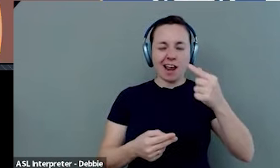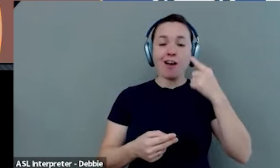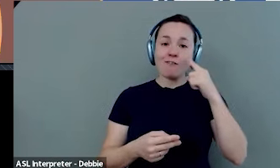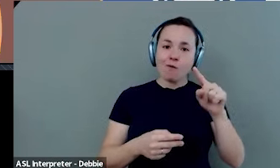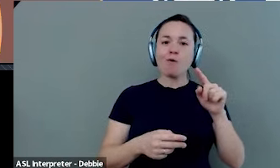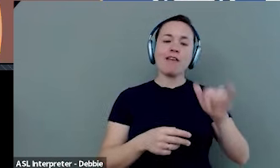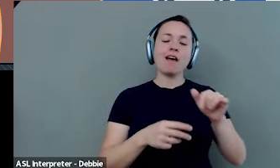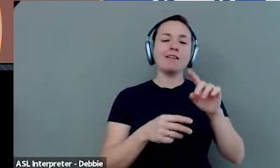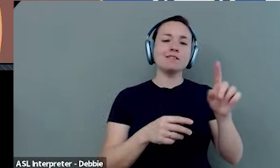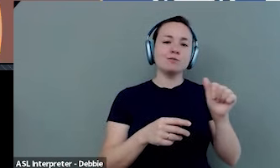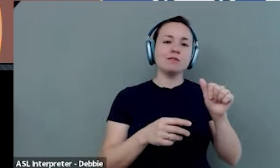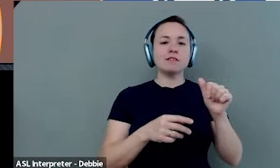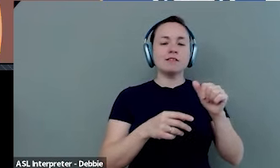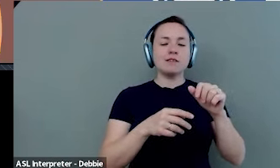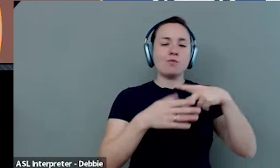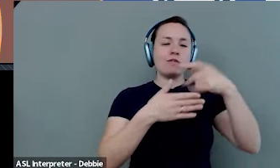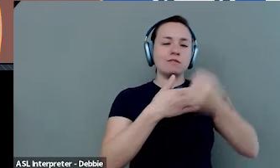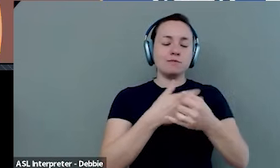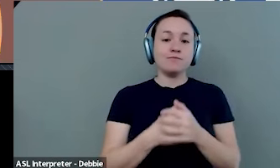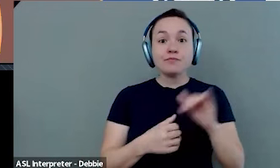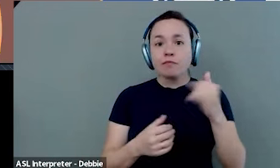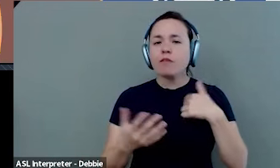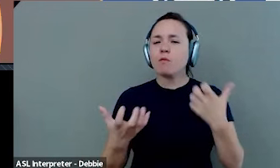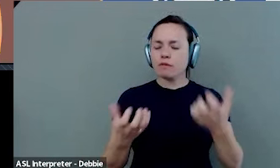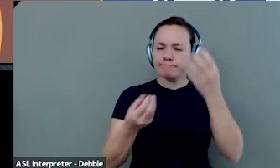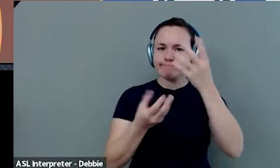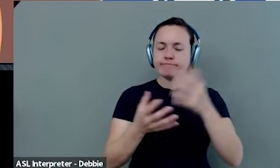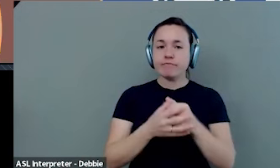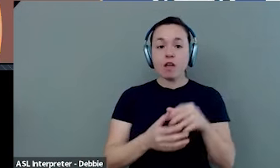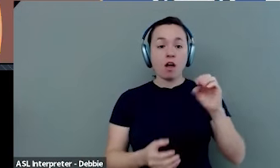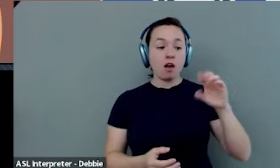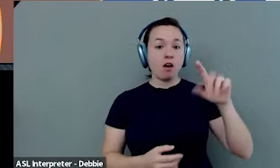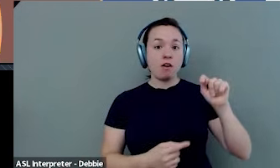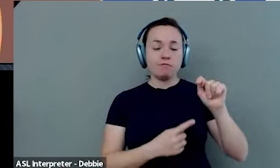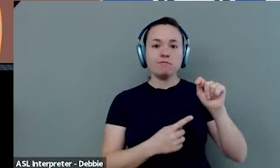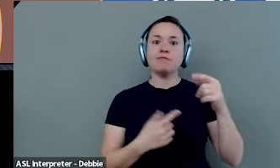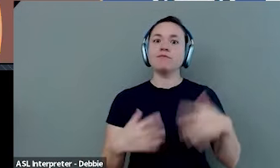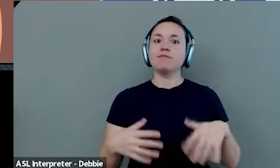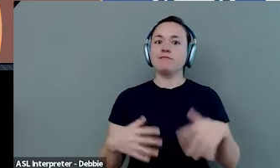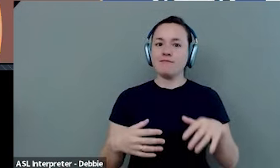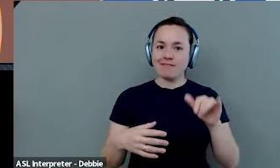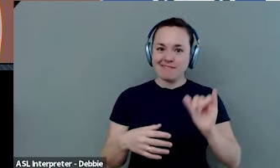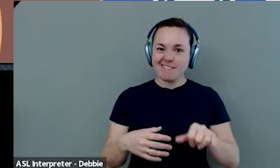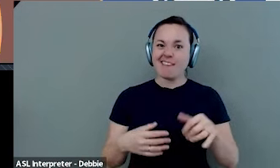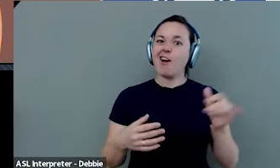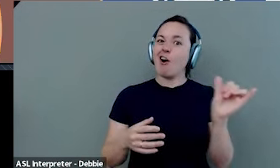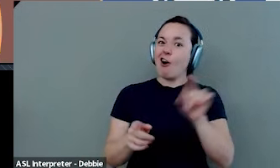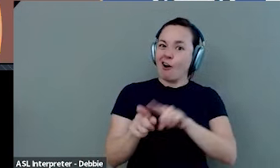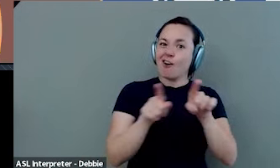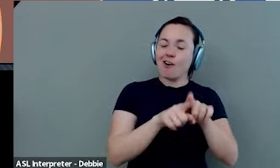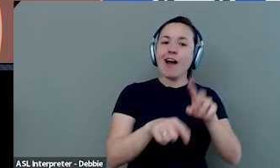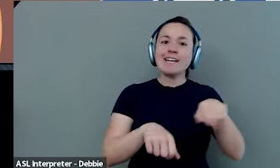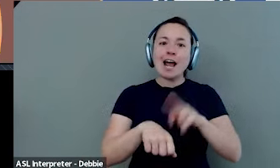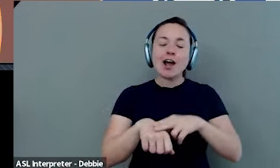Project. We also wanted to share that October happens to also be National